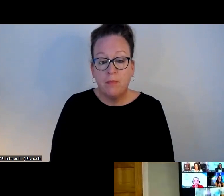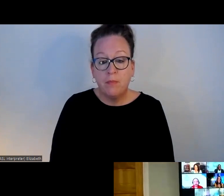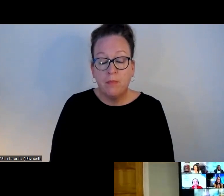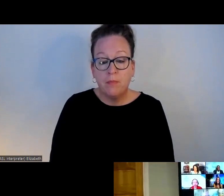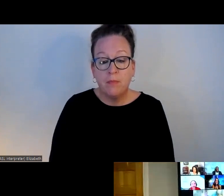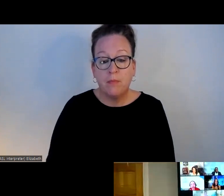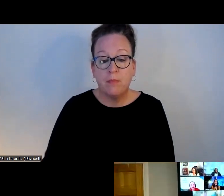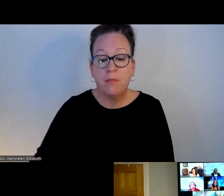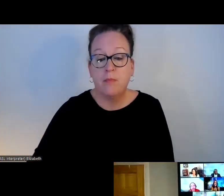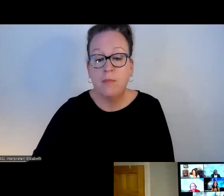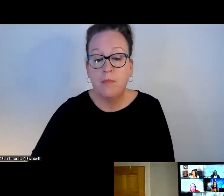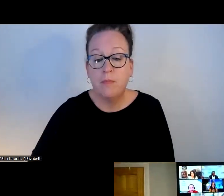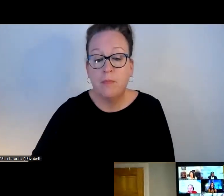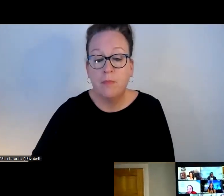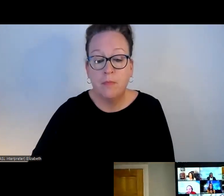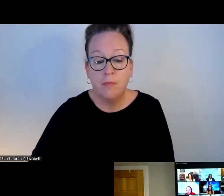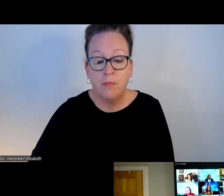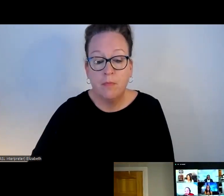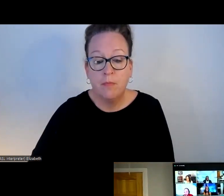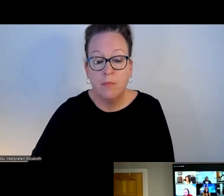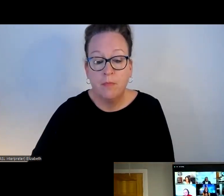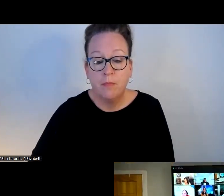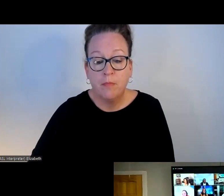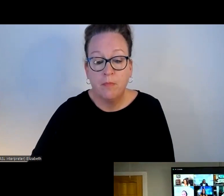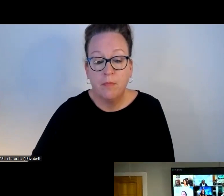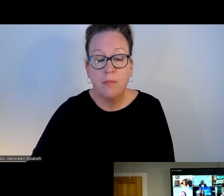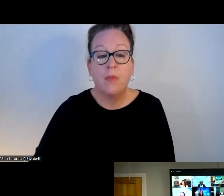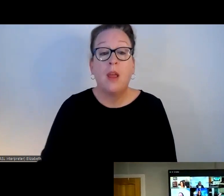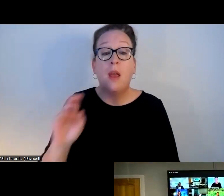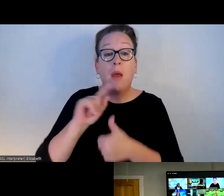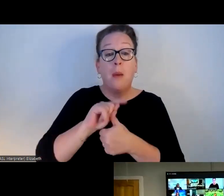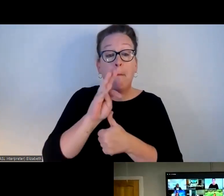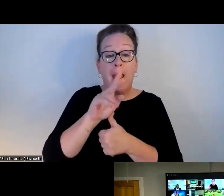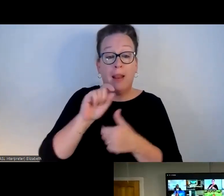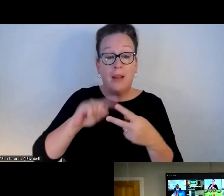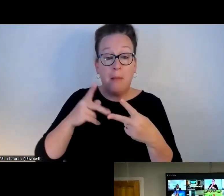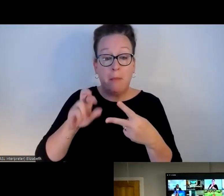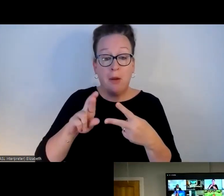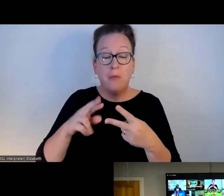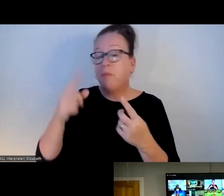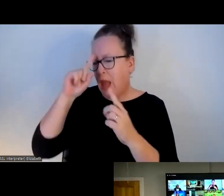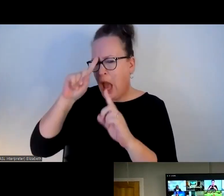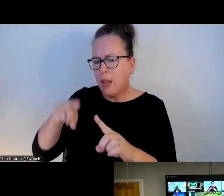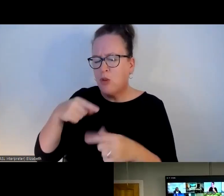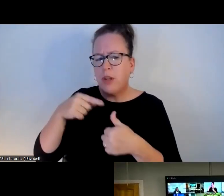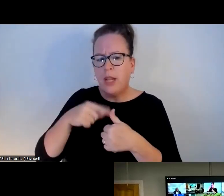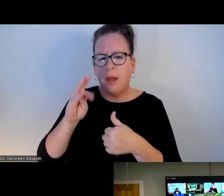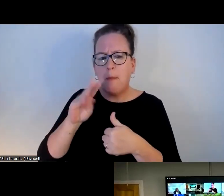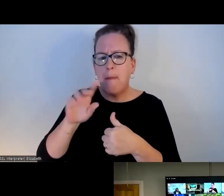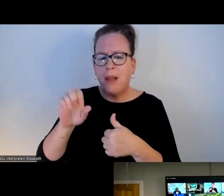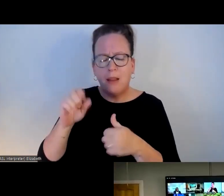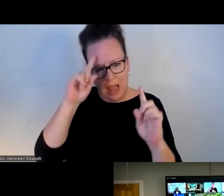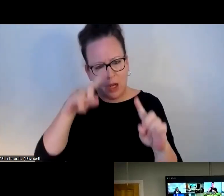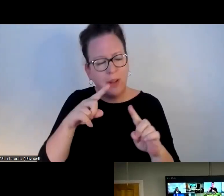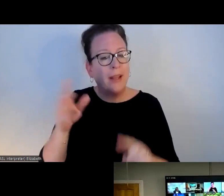Madeline and then Peter. Can we, I agree that listening is really